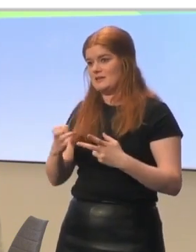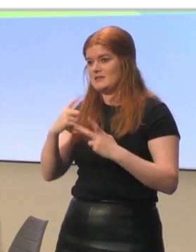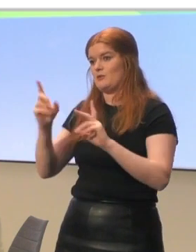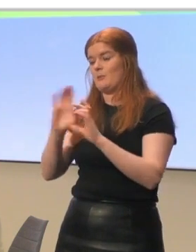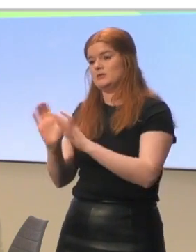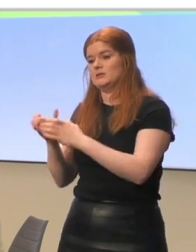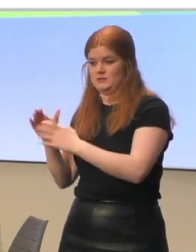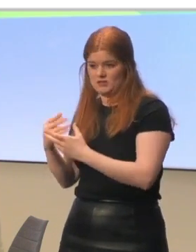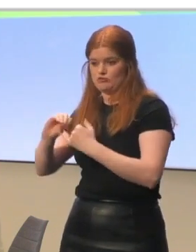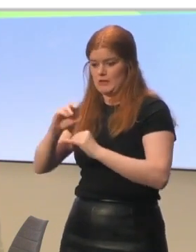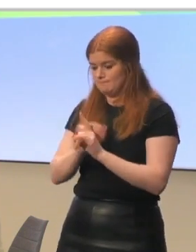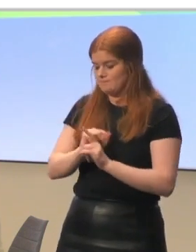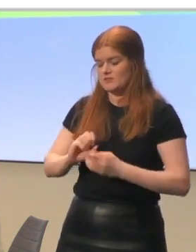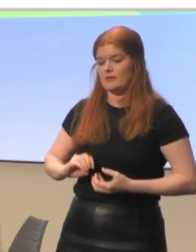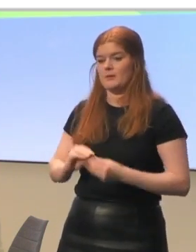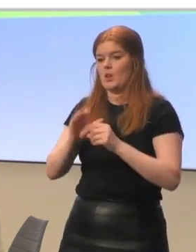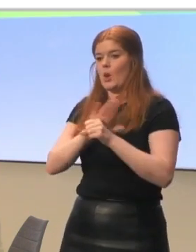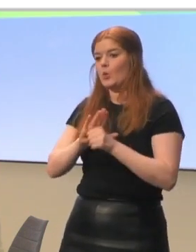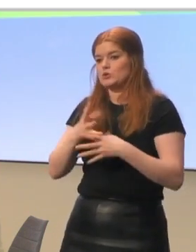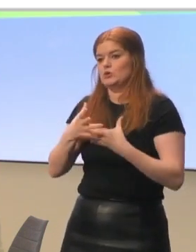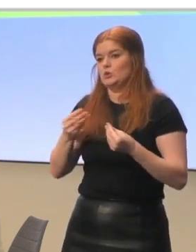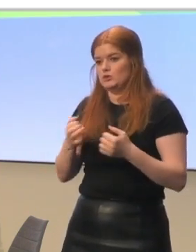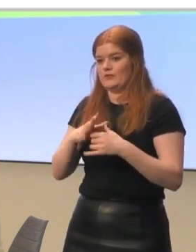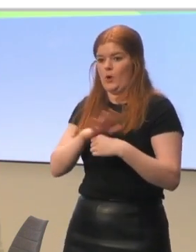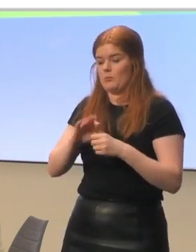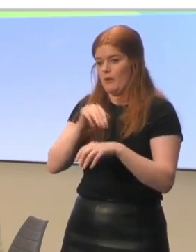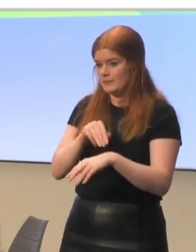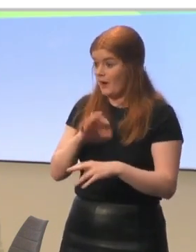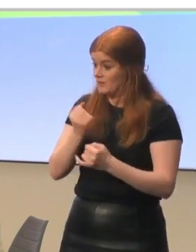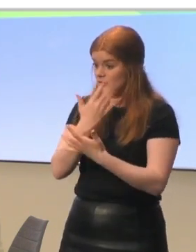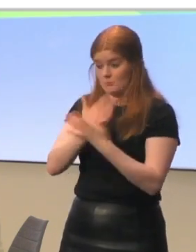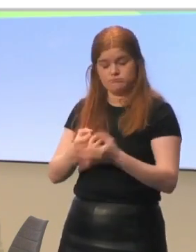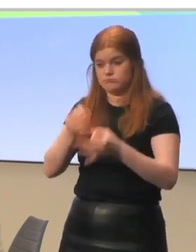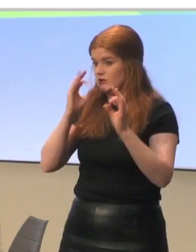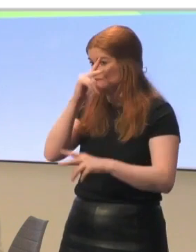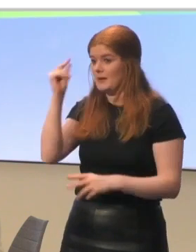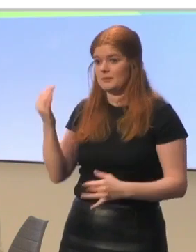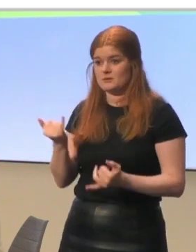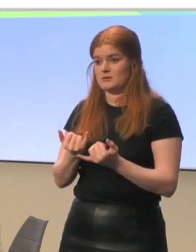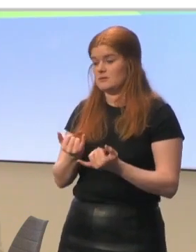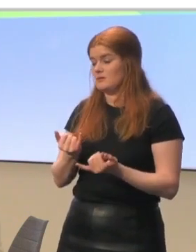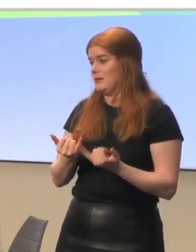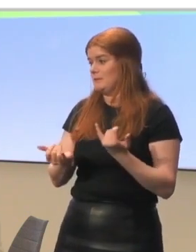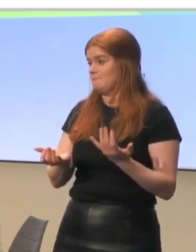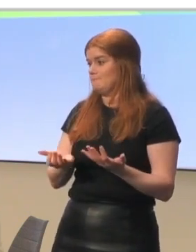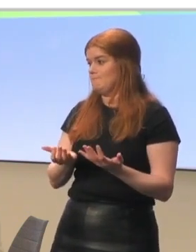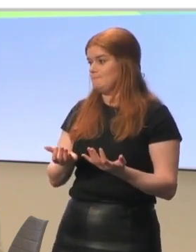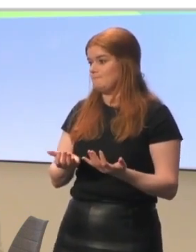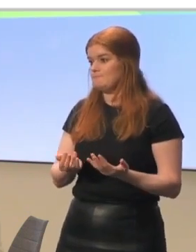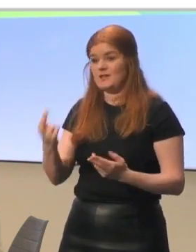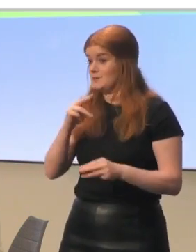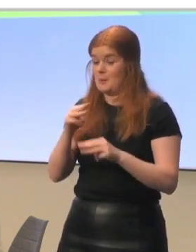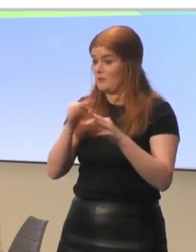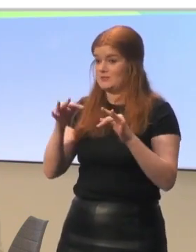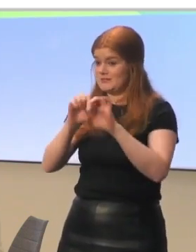in the development of local solutions to local issues. And there are some great examples, that it's not perfect